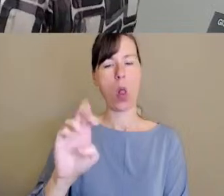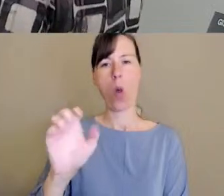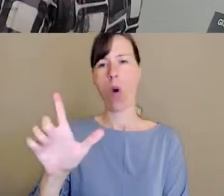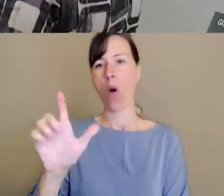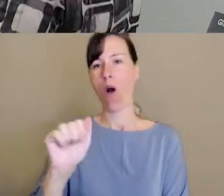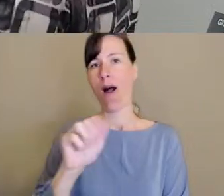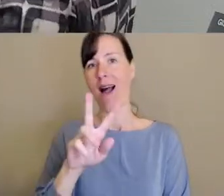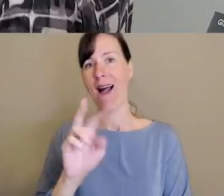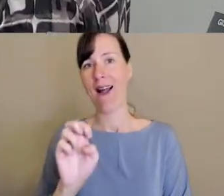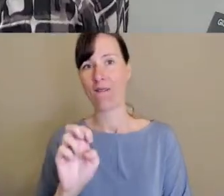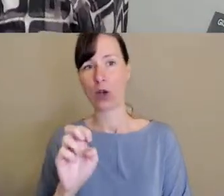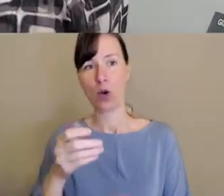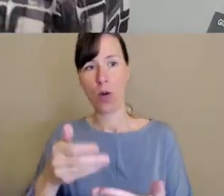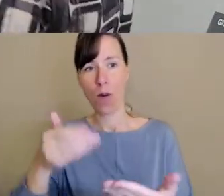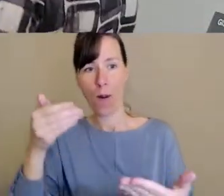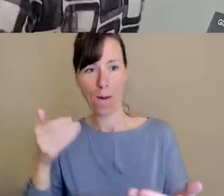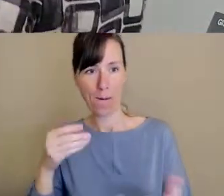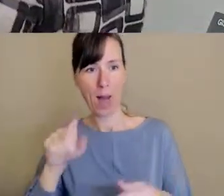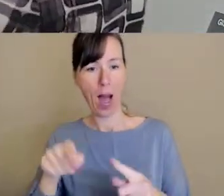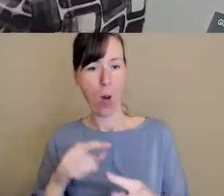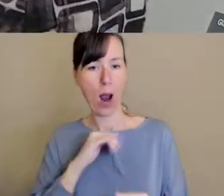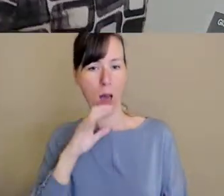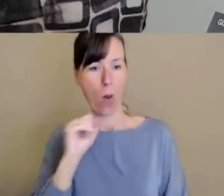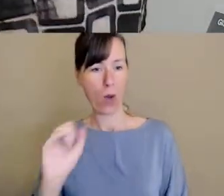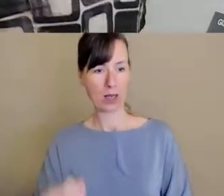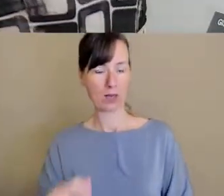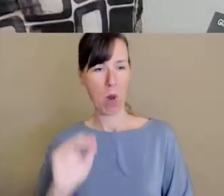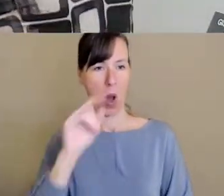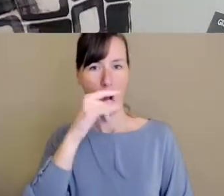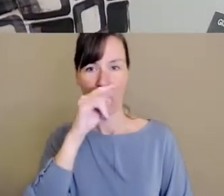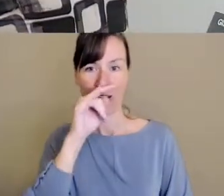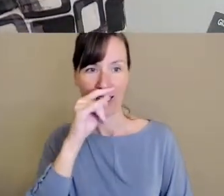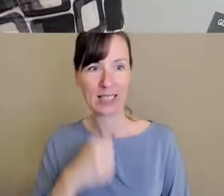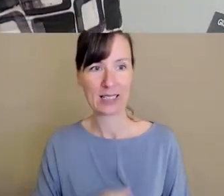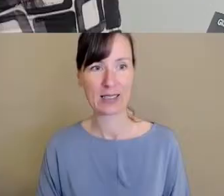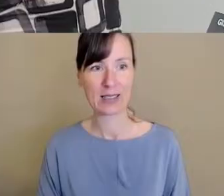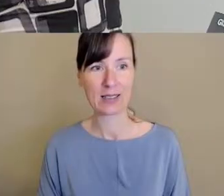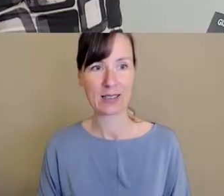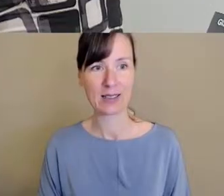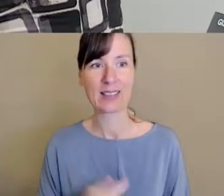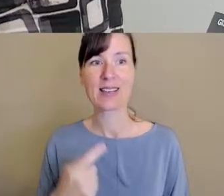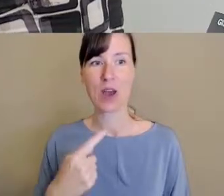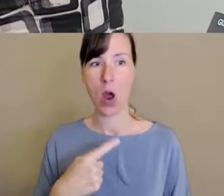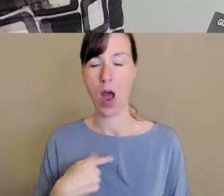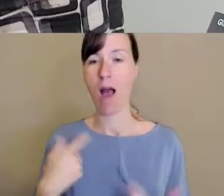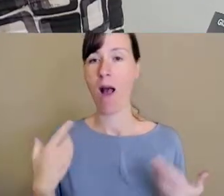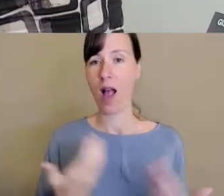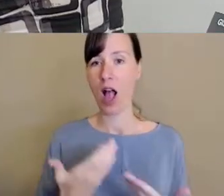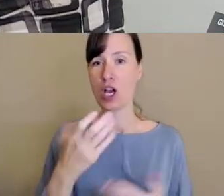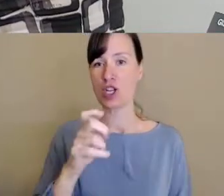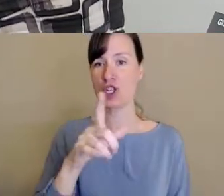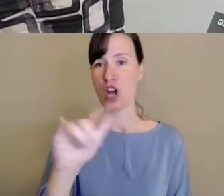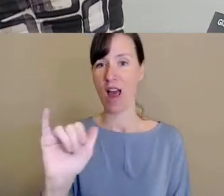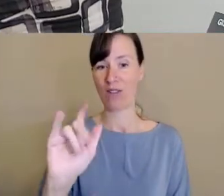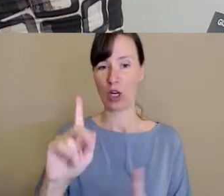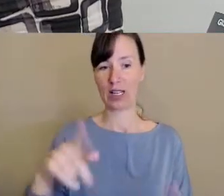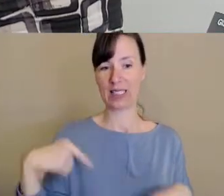when I was a small kid. So I've pretty much been in Cheverly since like